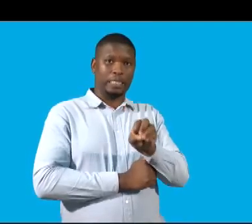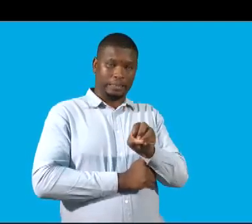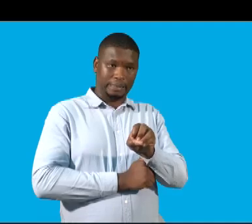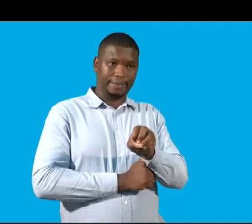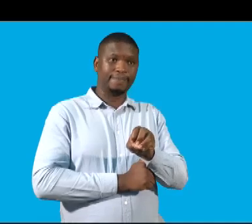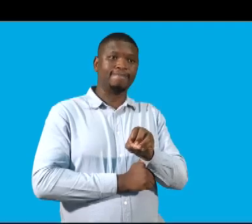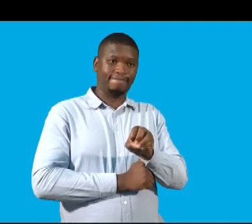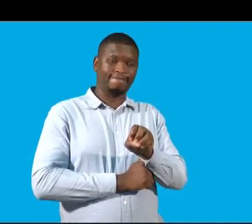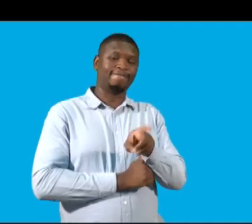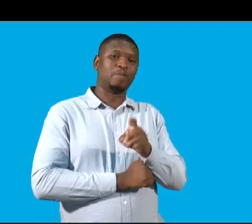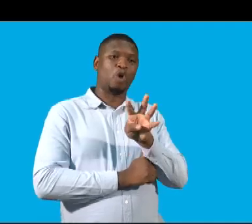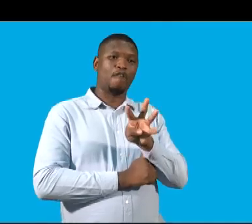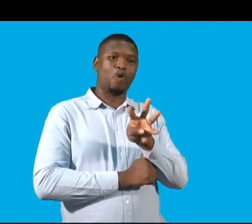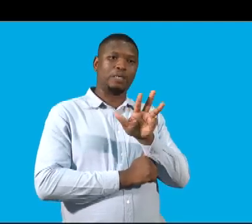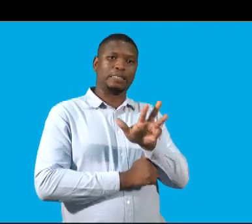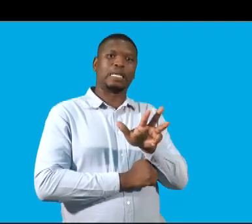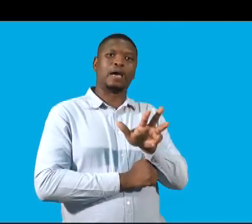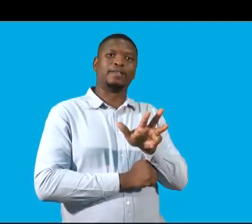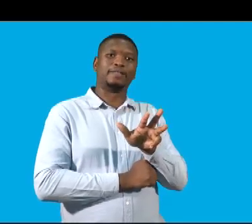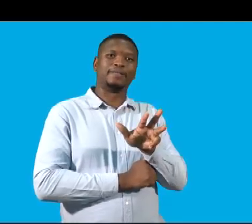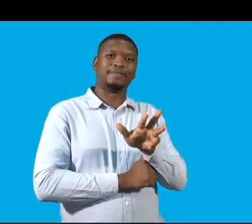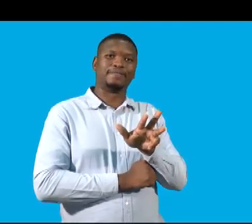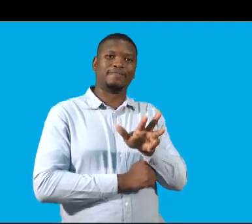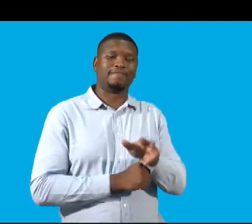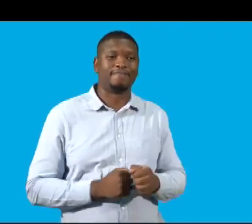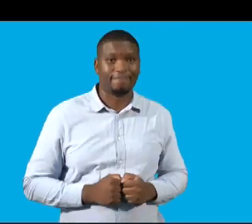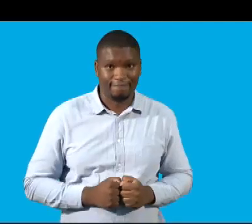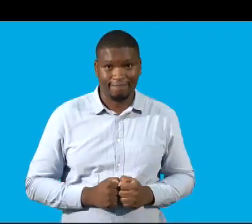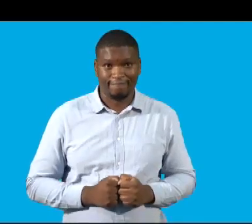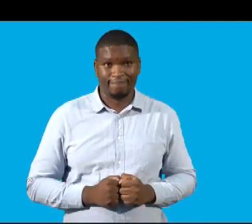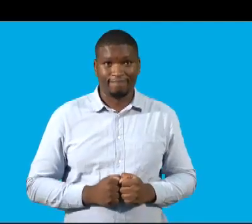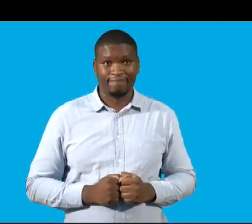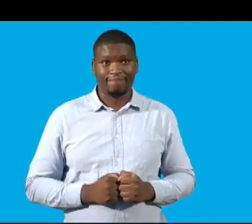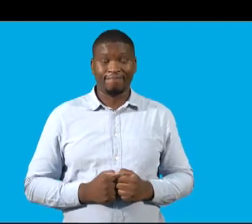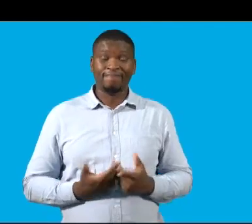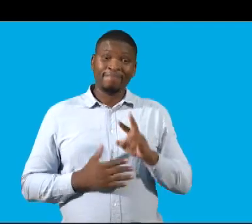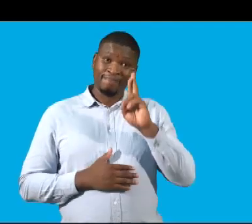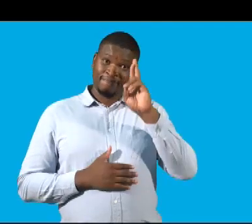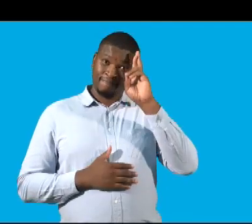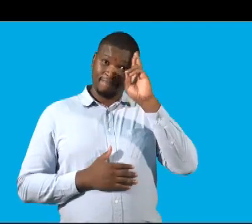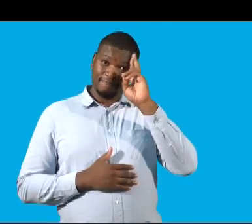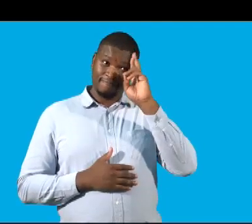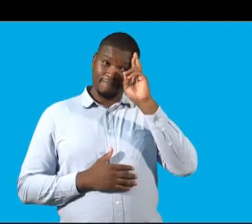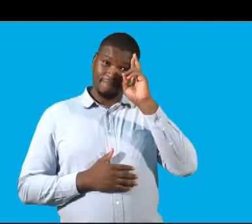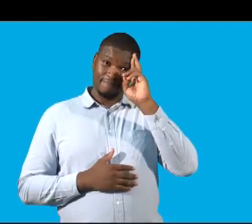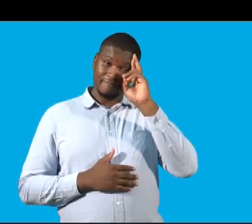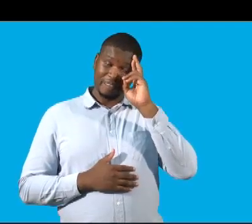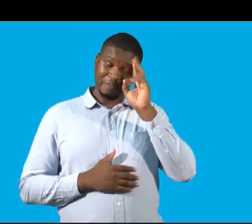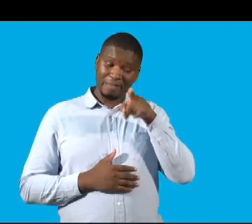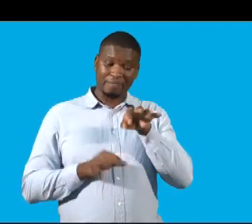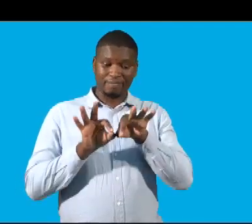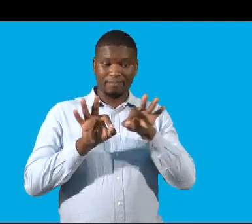3,478,620 rands and 49 cents. Now, remember, because our